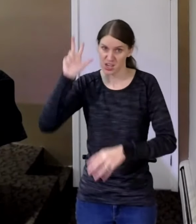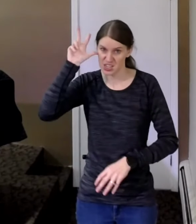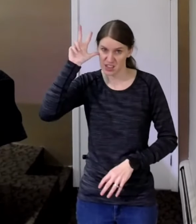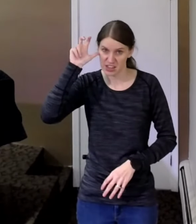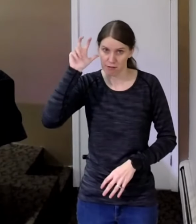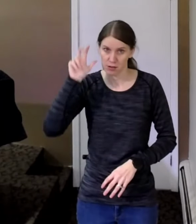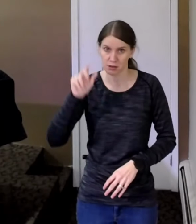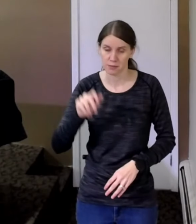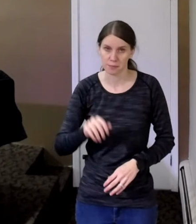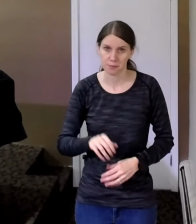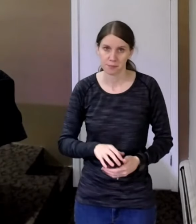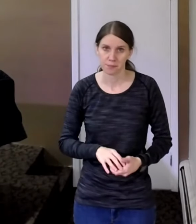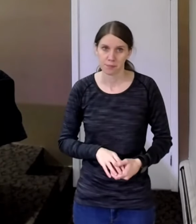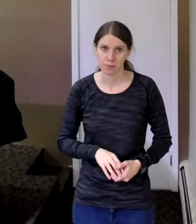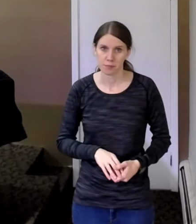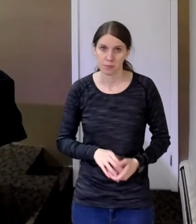Okay?